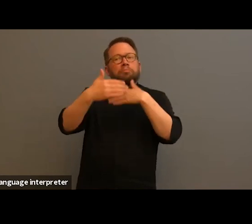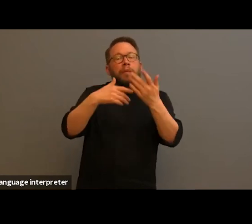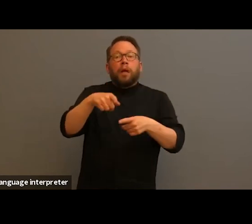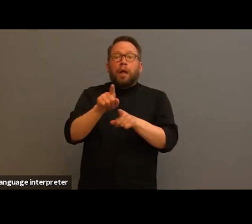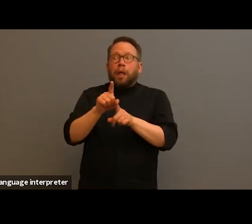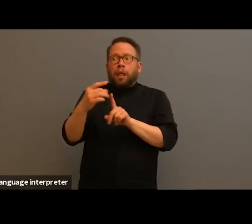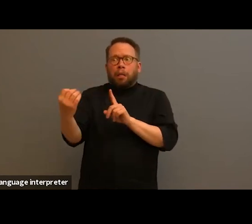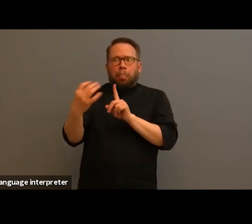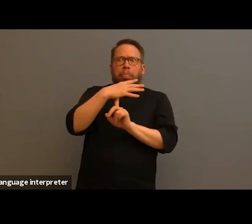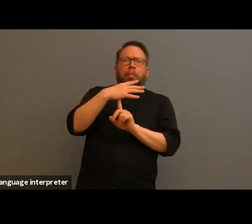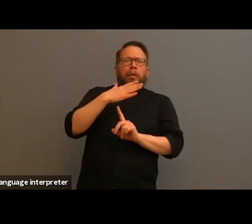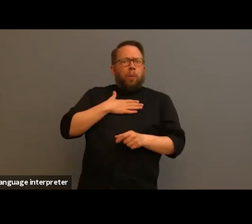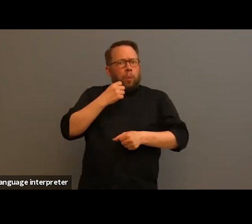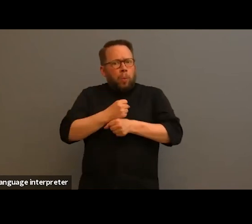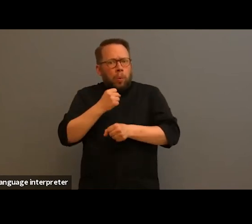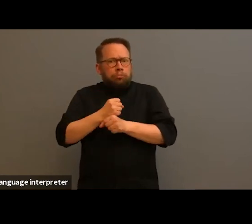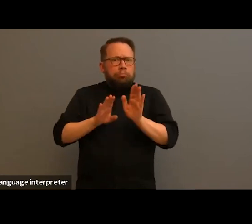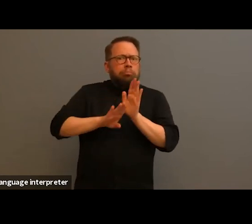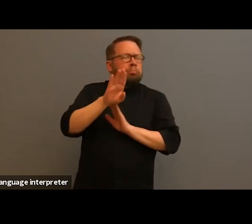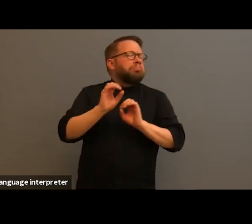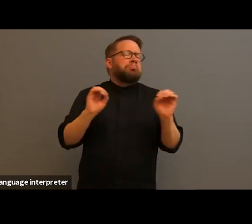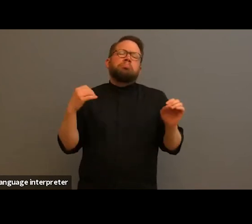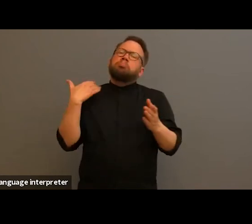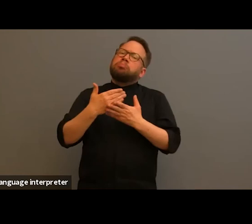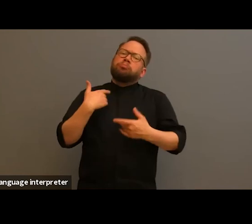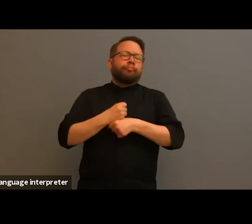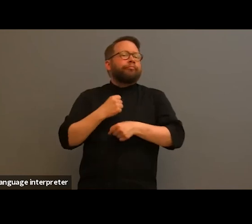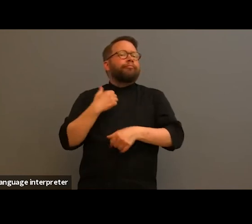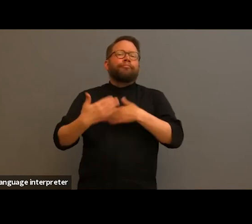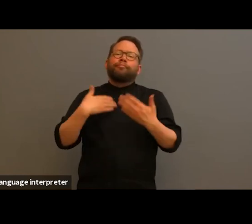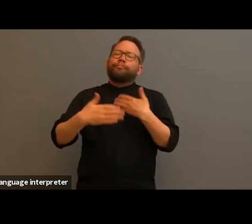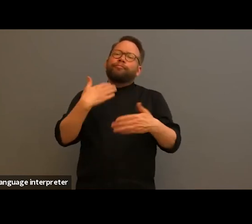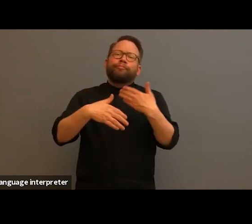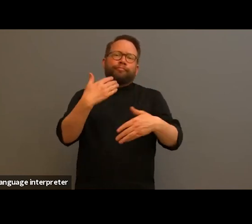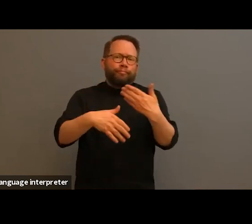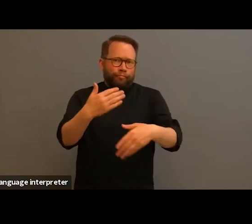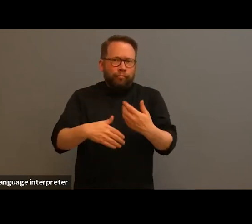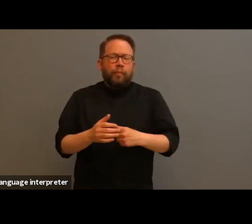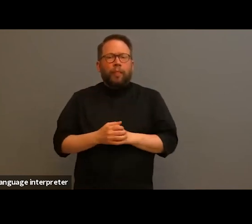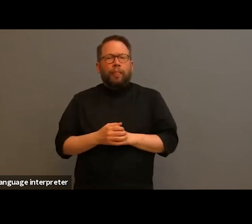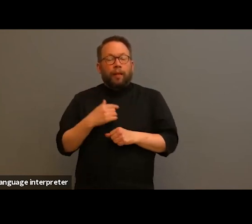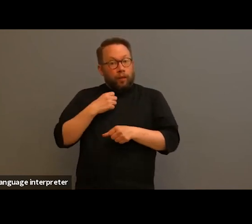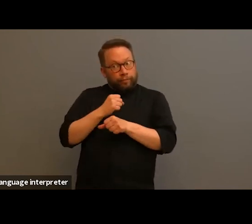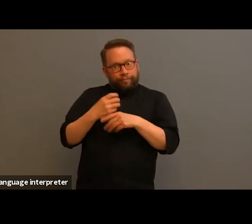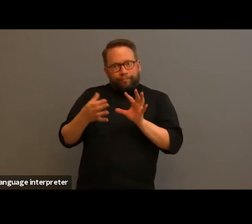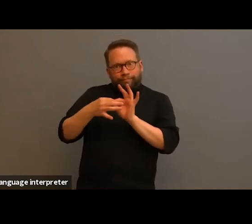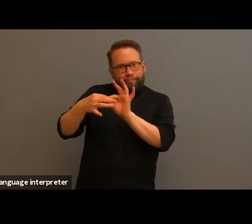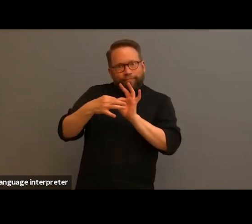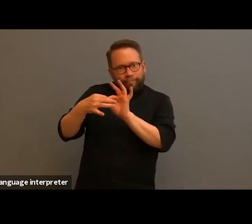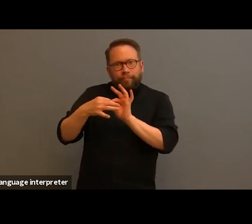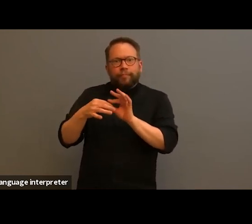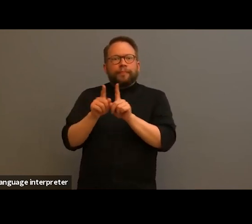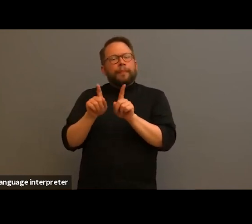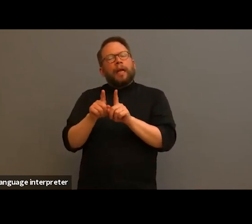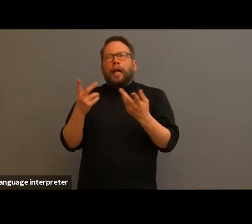findings from an ongoing cooperation with two research institutes in Norway, NORCE